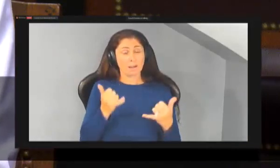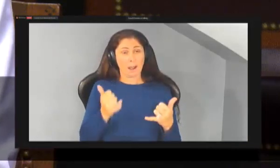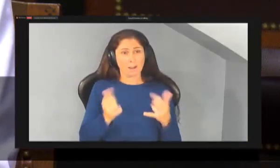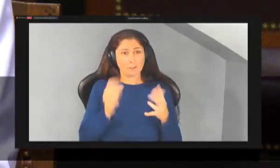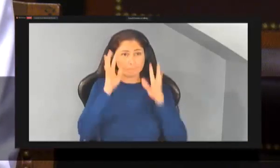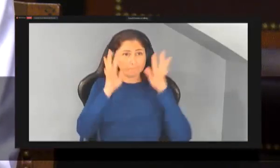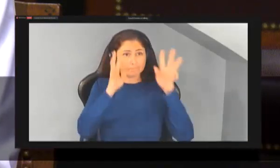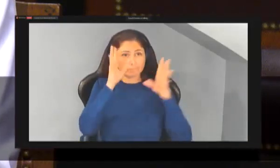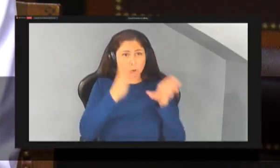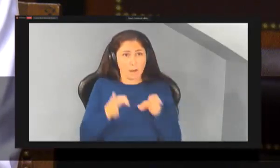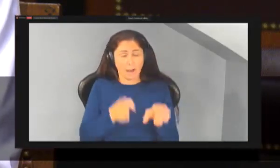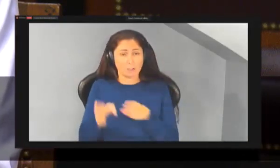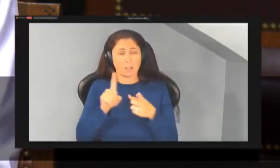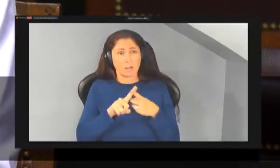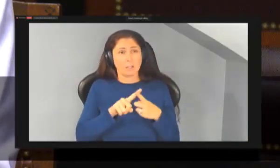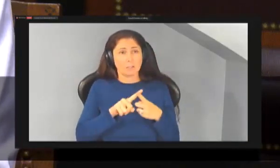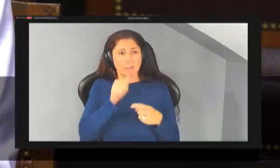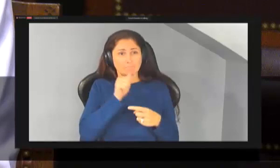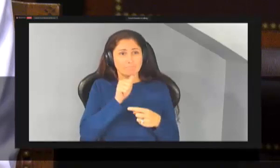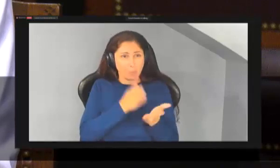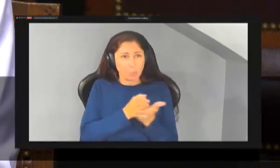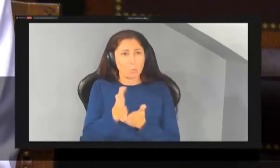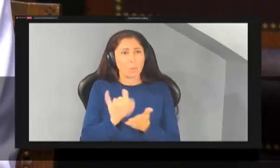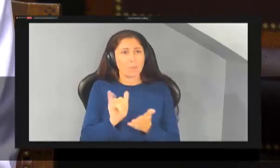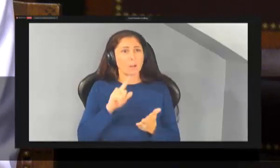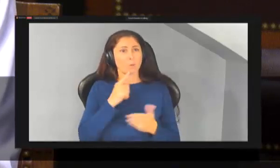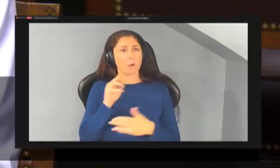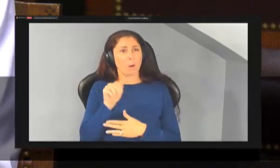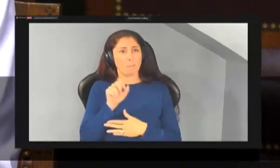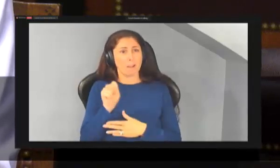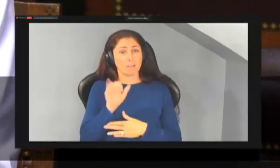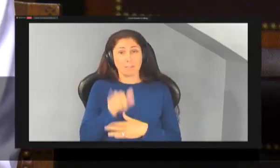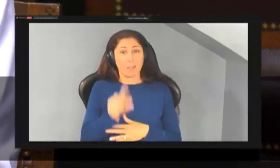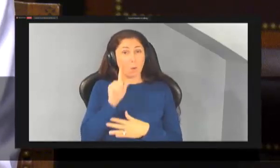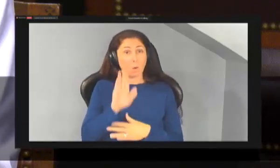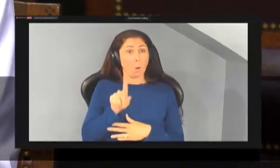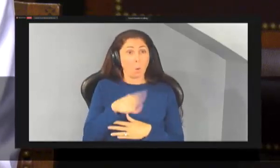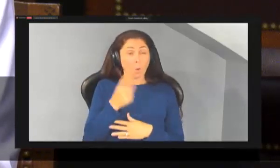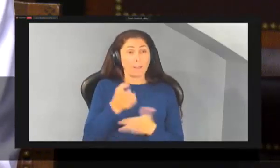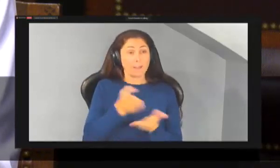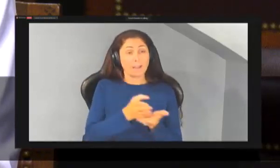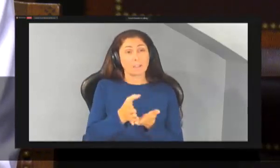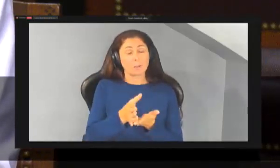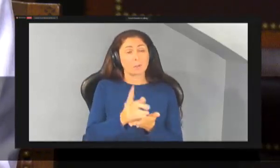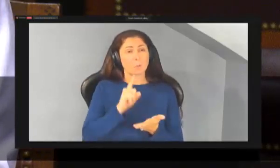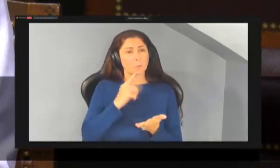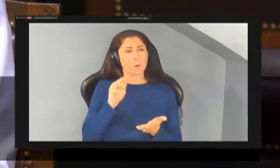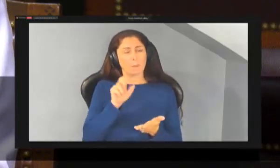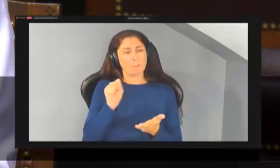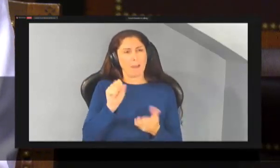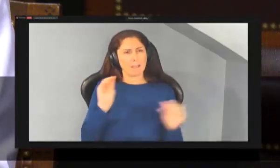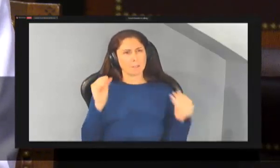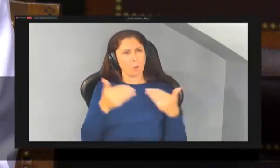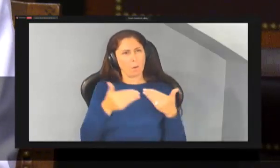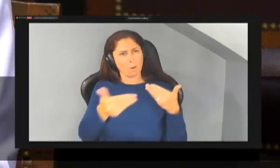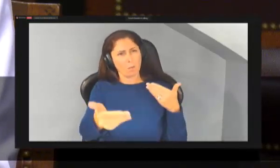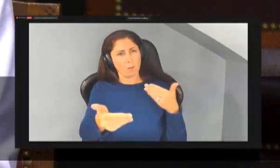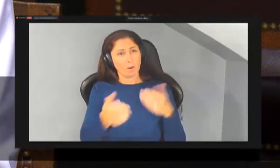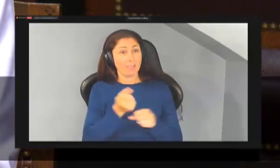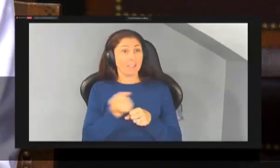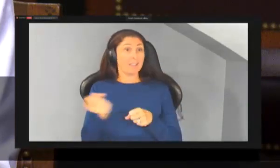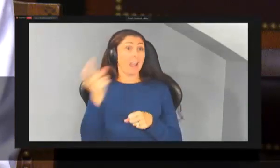critical mass, which will only get us through critical mass and no further. And next year we'll be back here